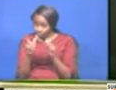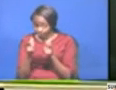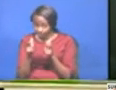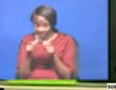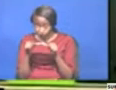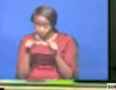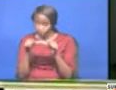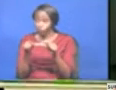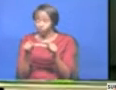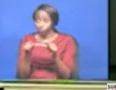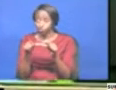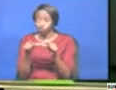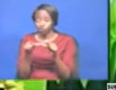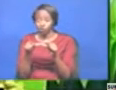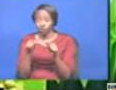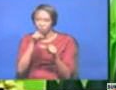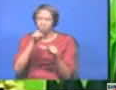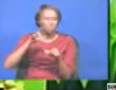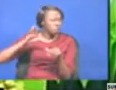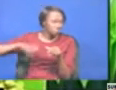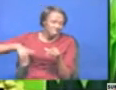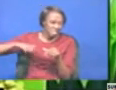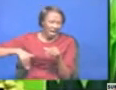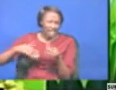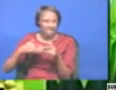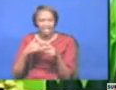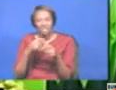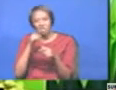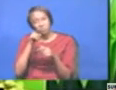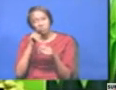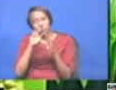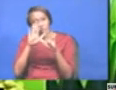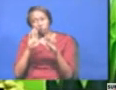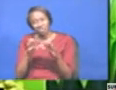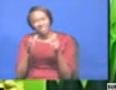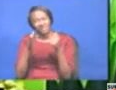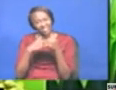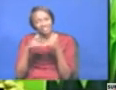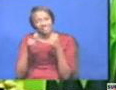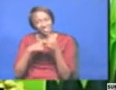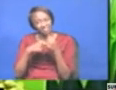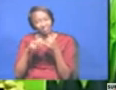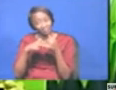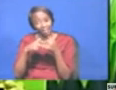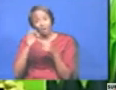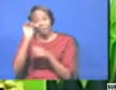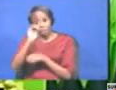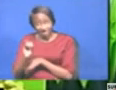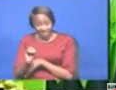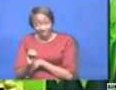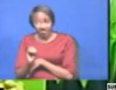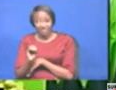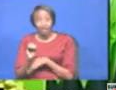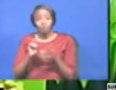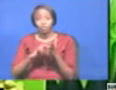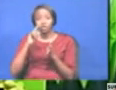little bit behind. You should be at 97%, which I believe you should also